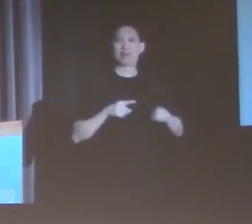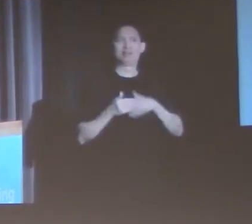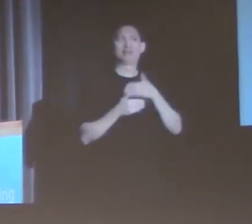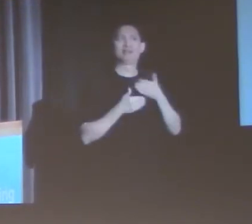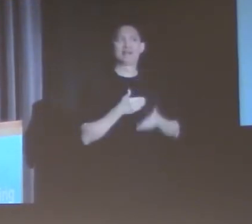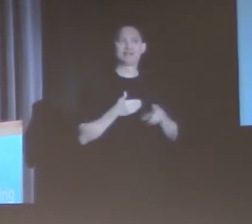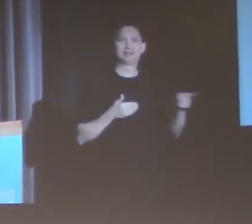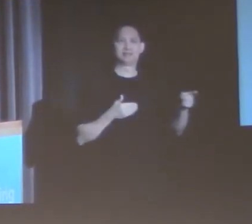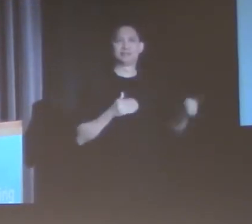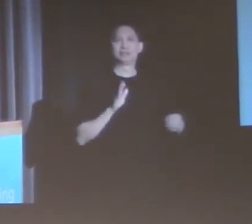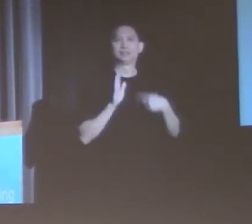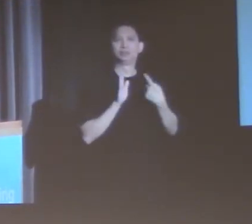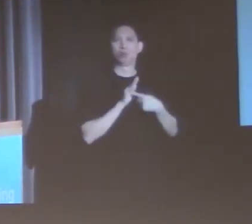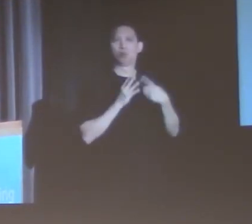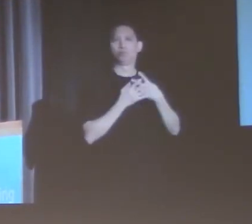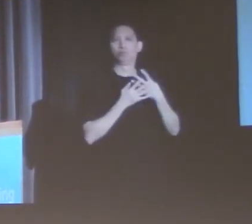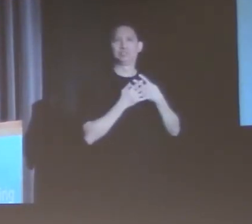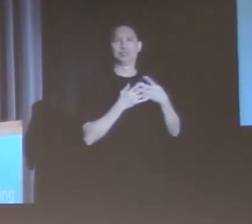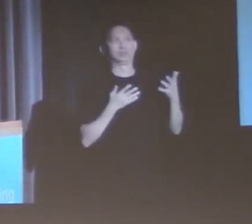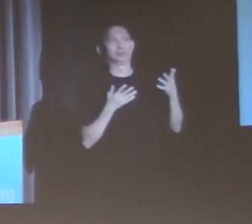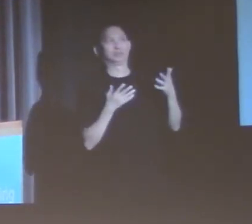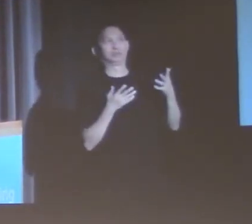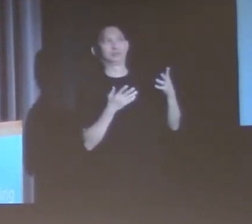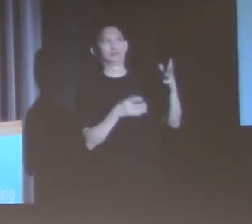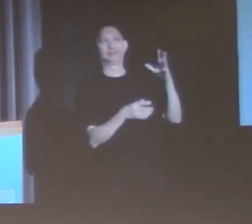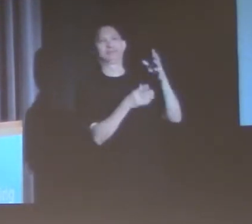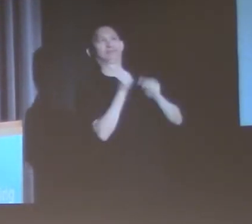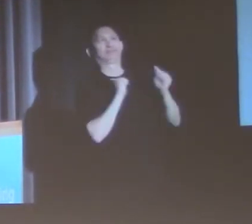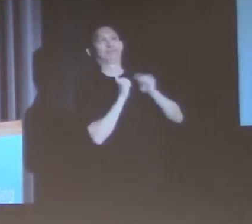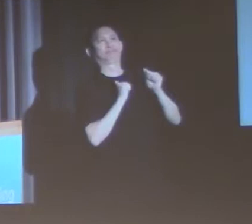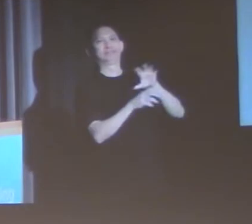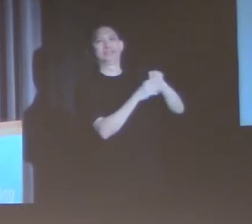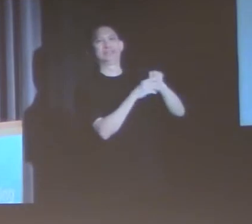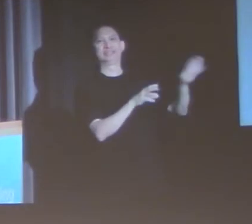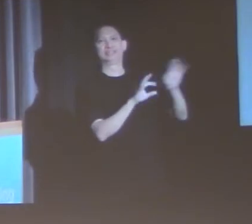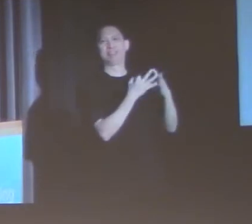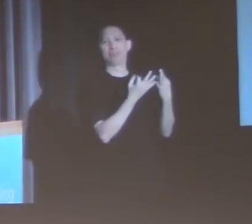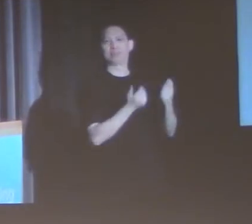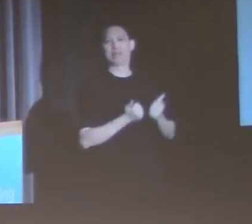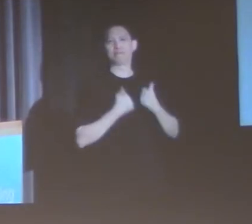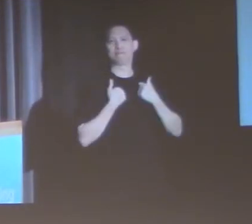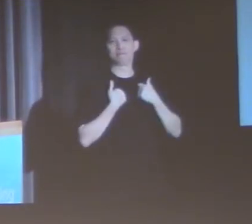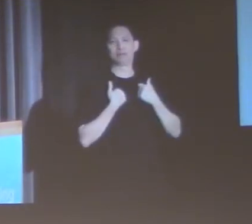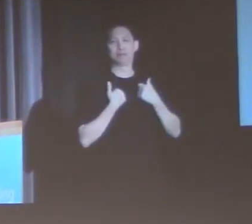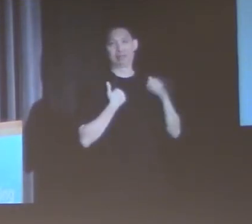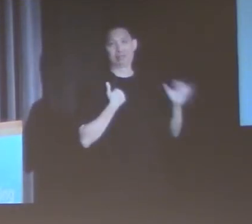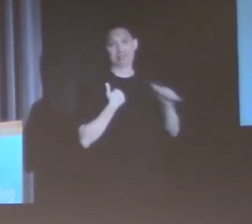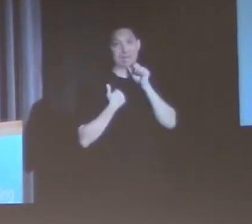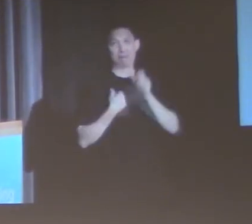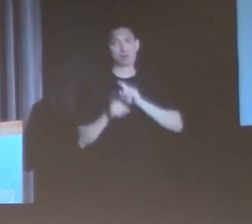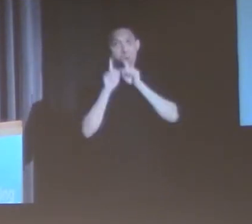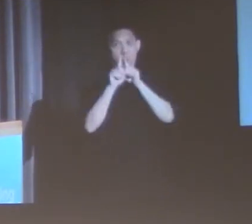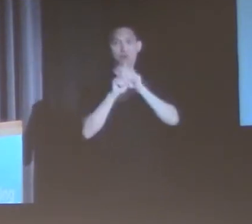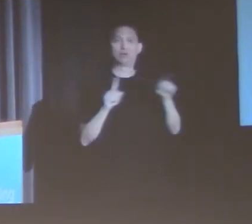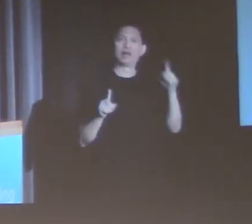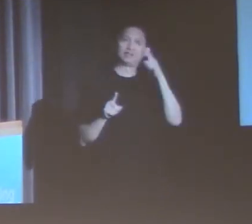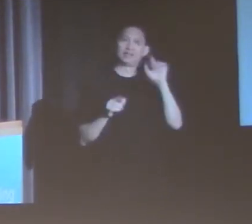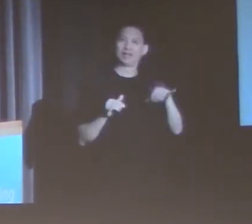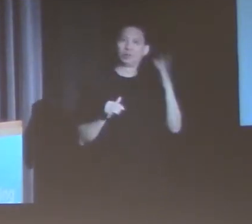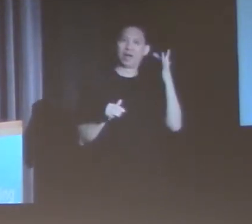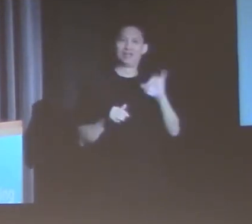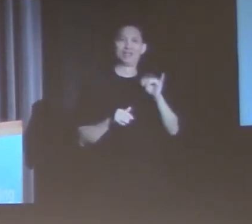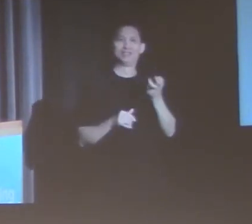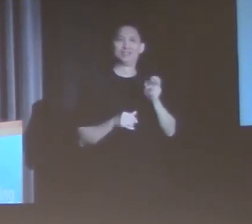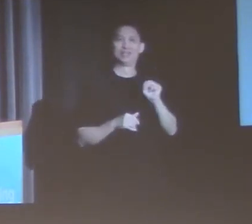prison plays in this family's life. I didn't set out to do that. I think maybe that's why Jonathan Ali chose it for this